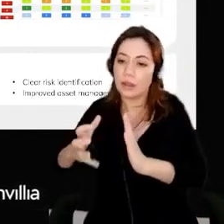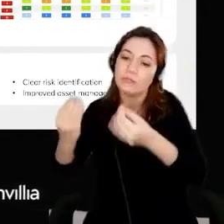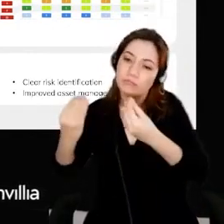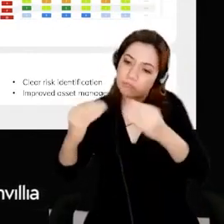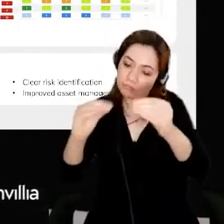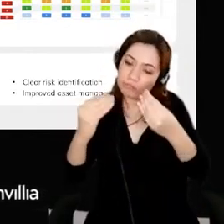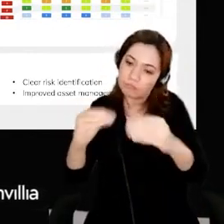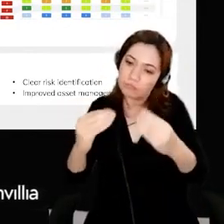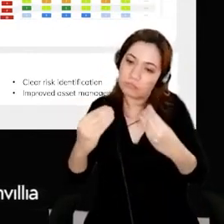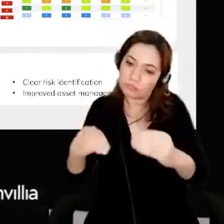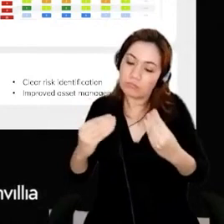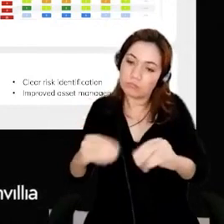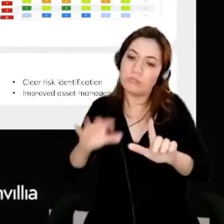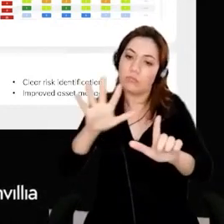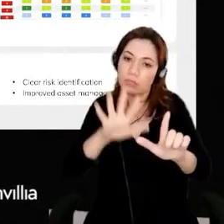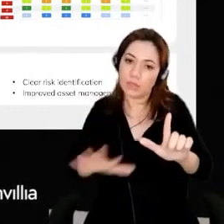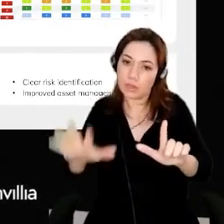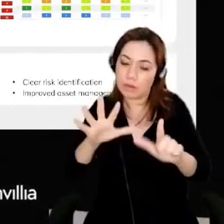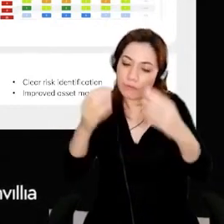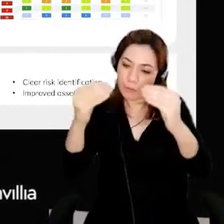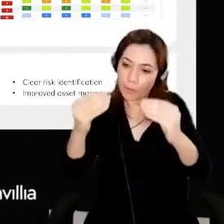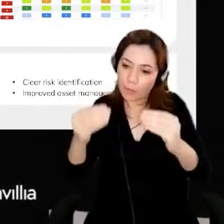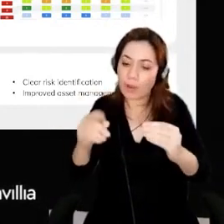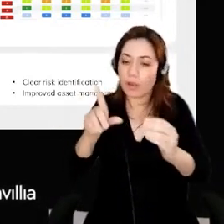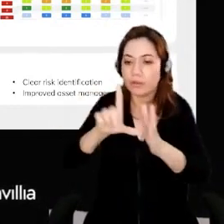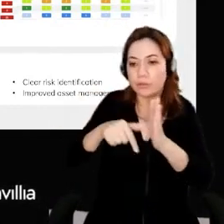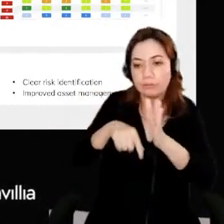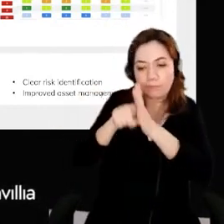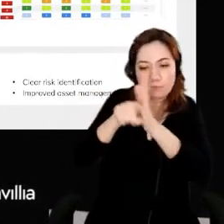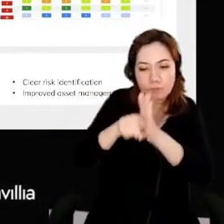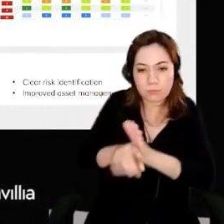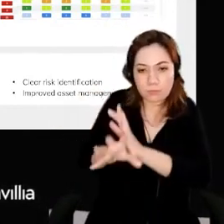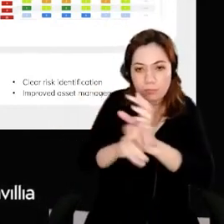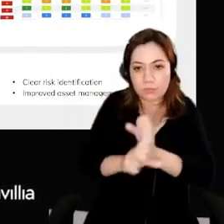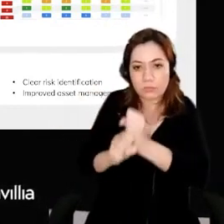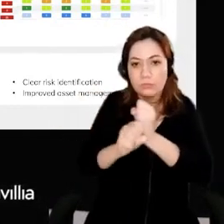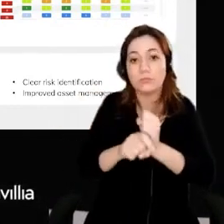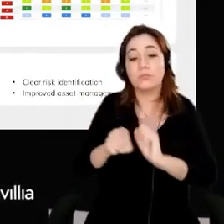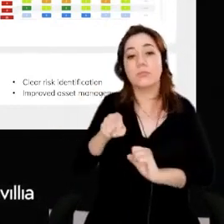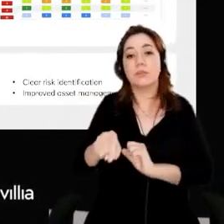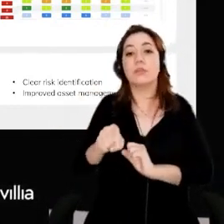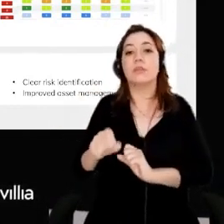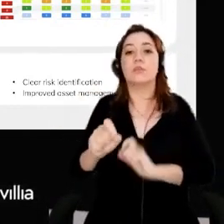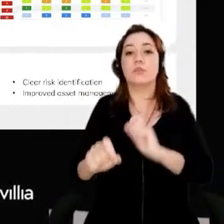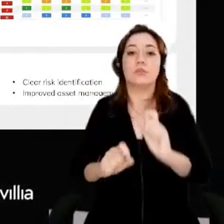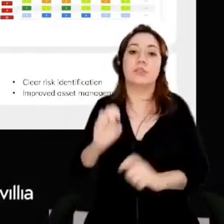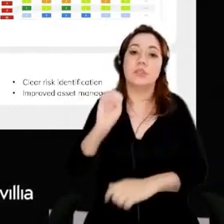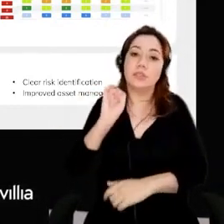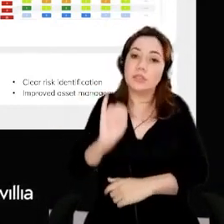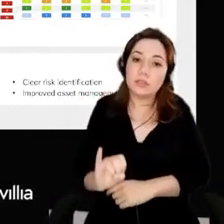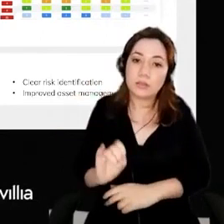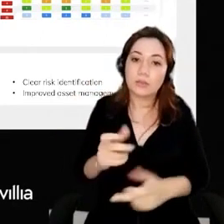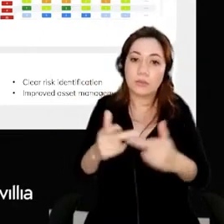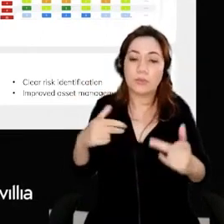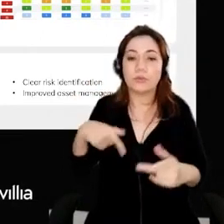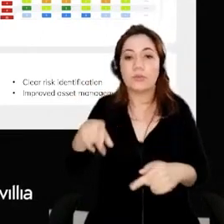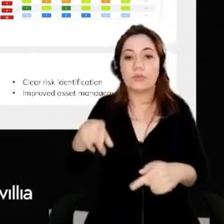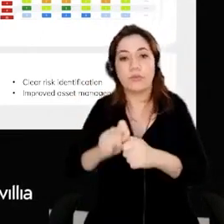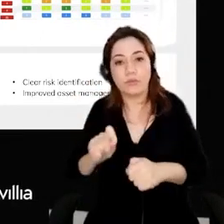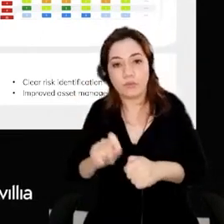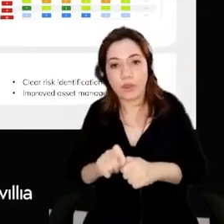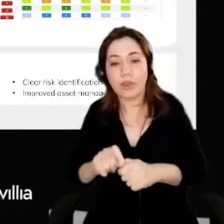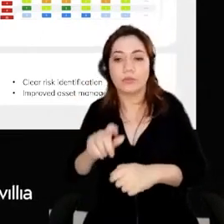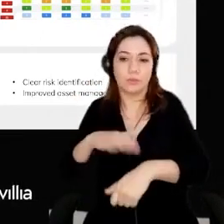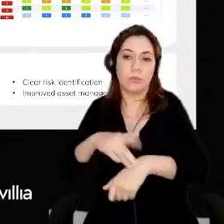top of it. And in this case, you know, ultimately, you know, there's a few things that you can do when you're doing the analytics. One is to be able